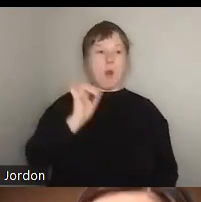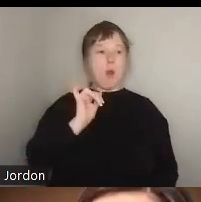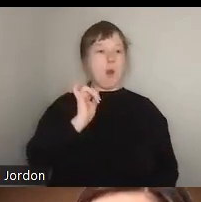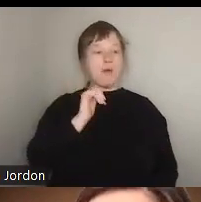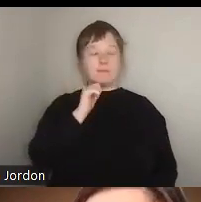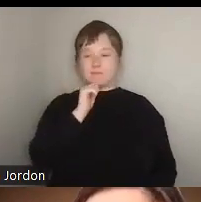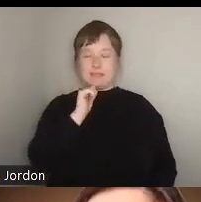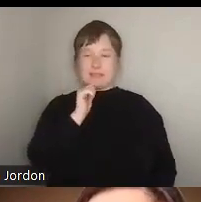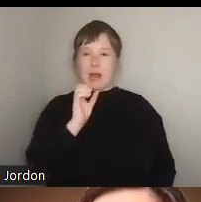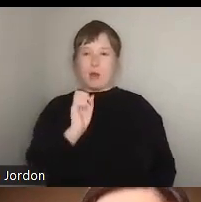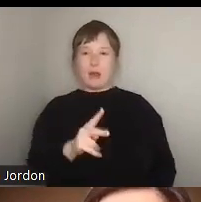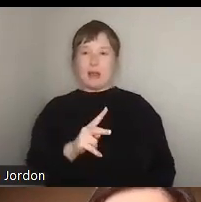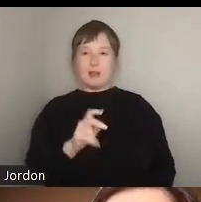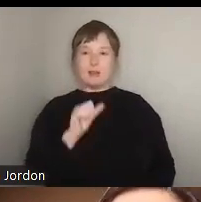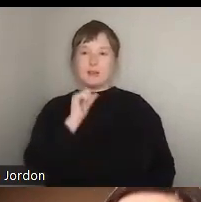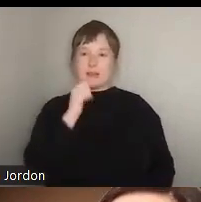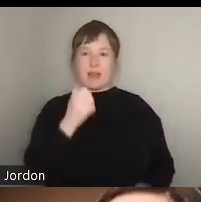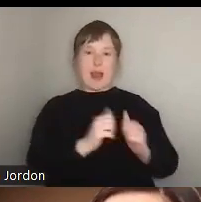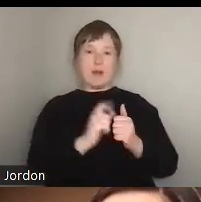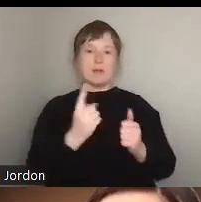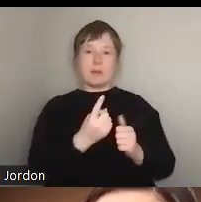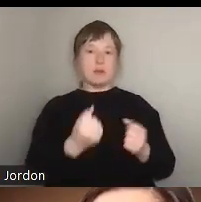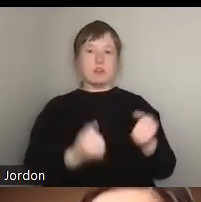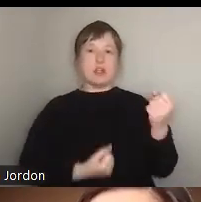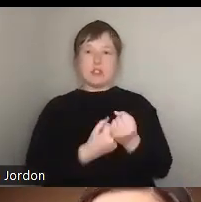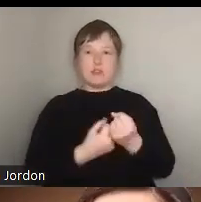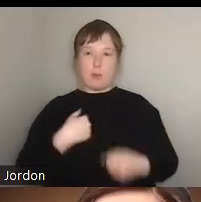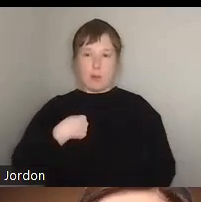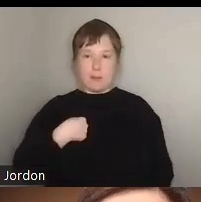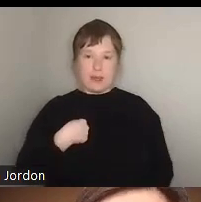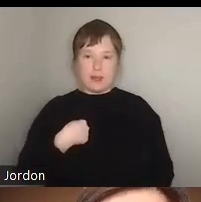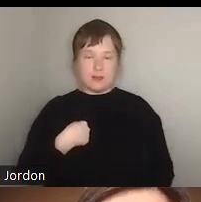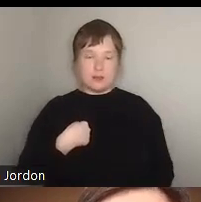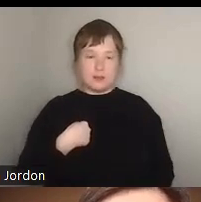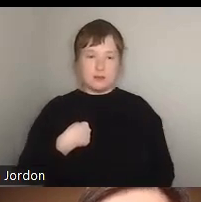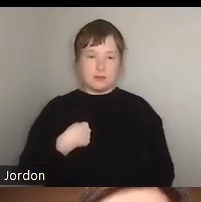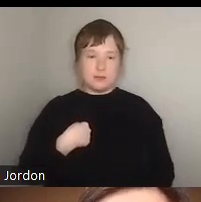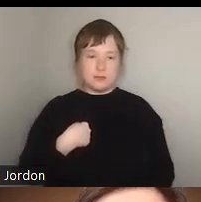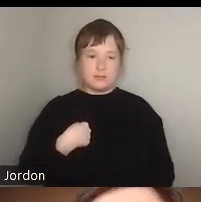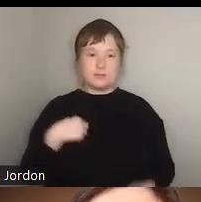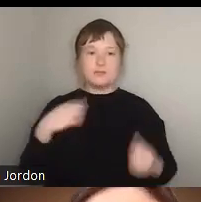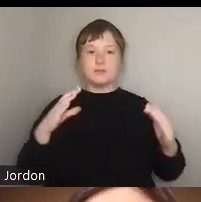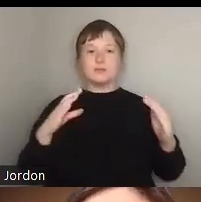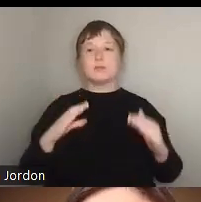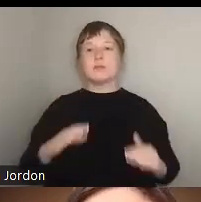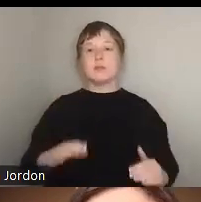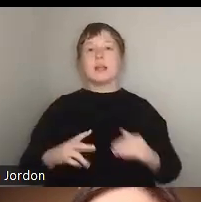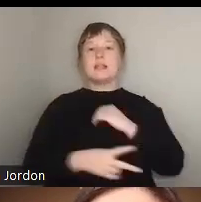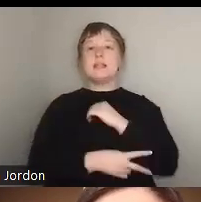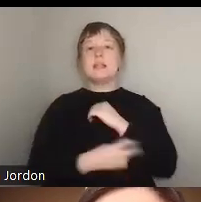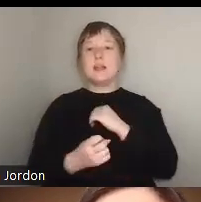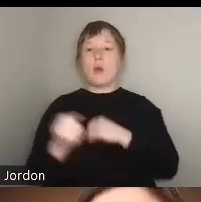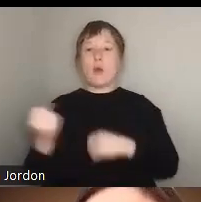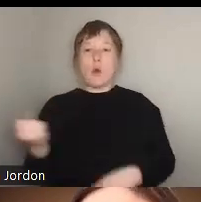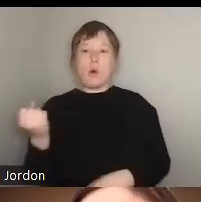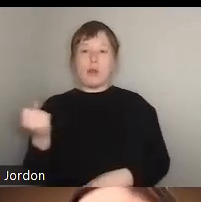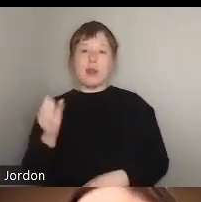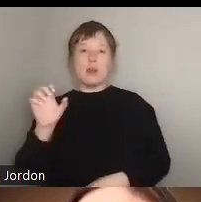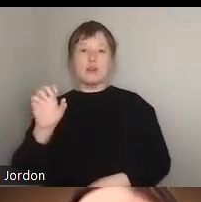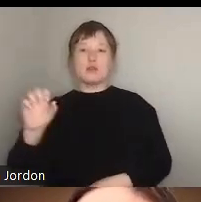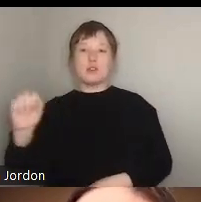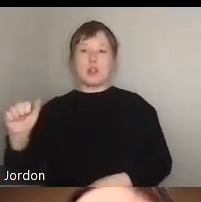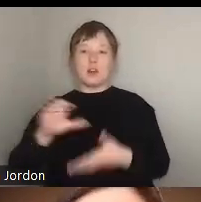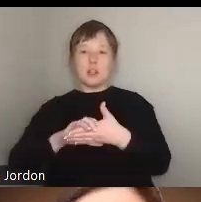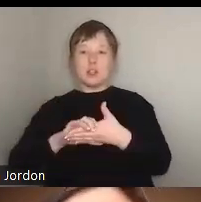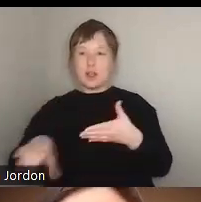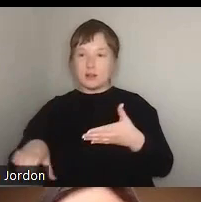not okay. That's not the way that someone's supposed to be assisting me in those situations. Another example is stealing or withholding a partner's social security